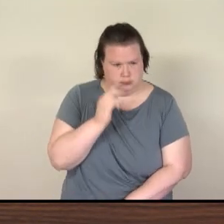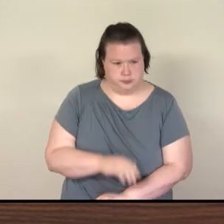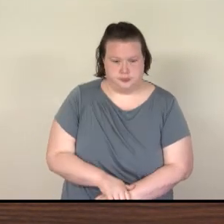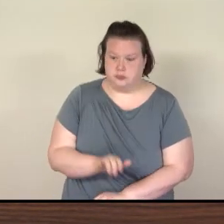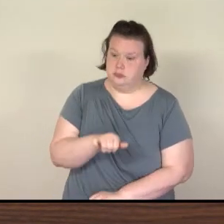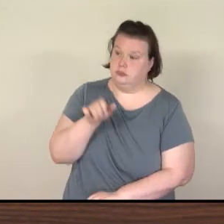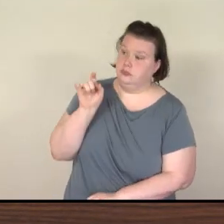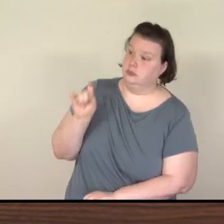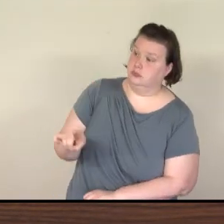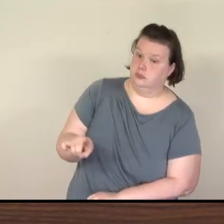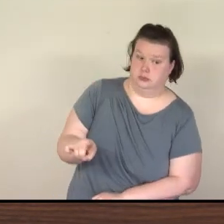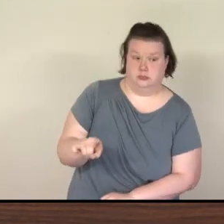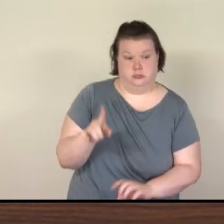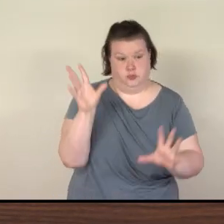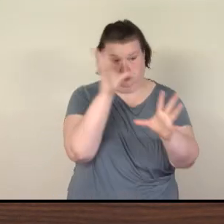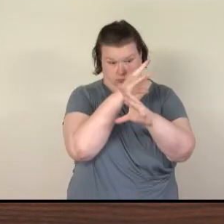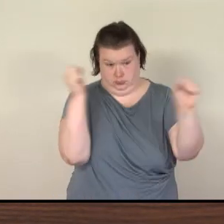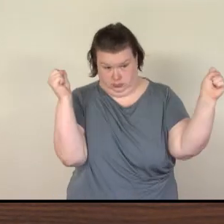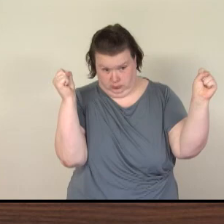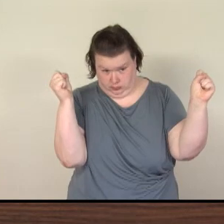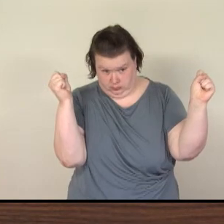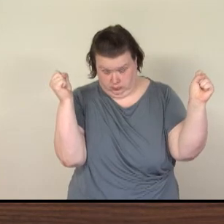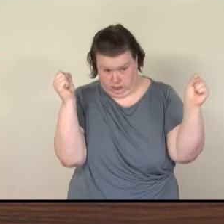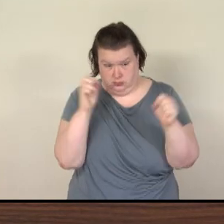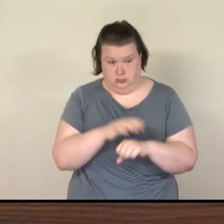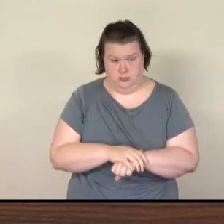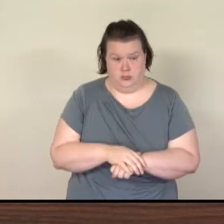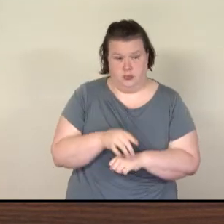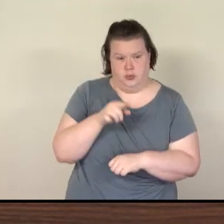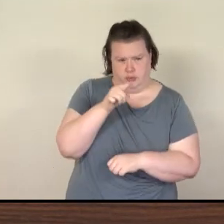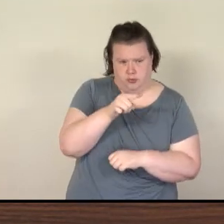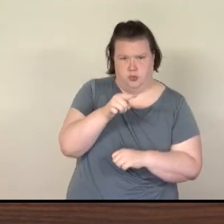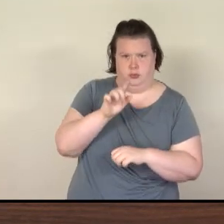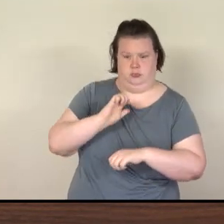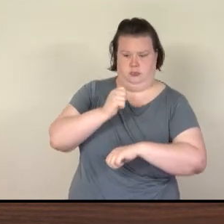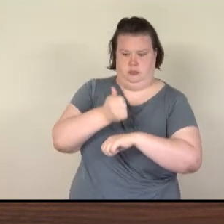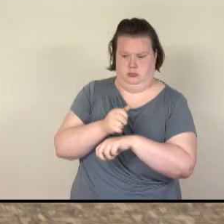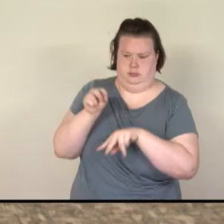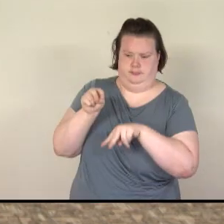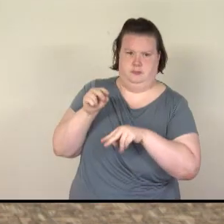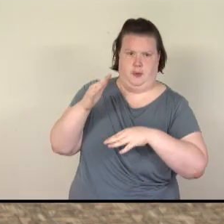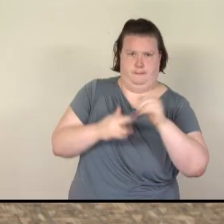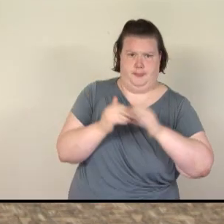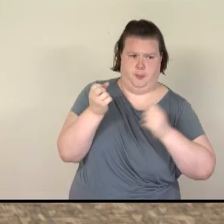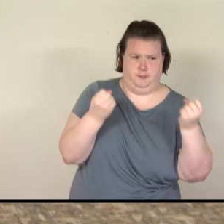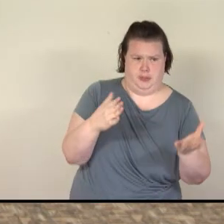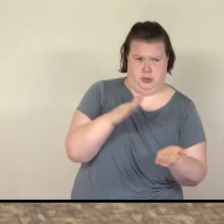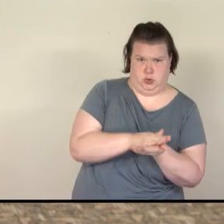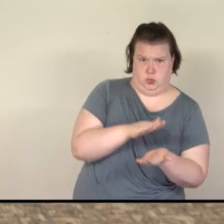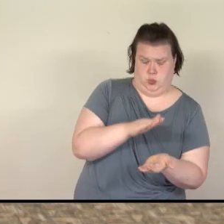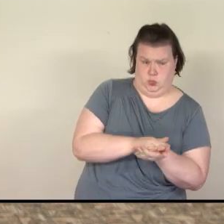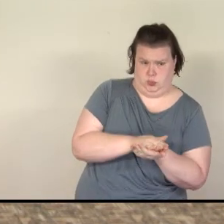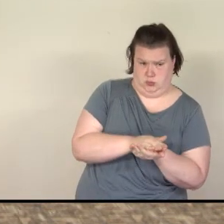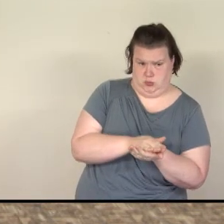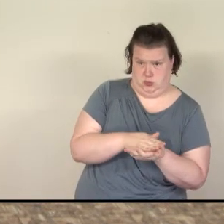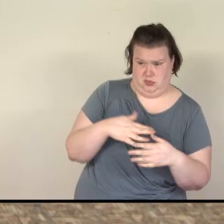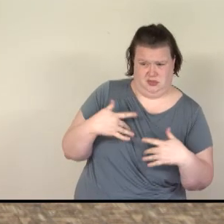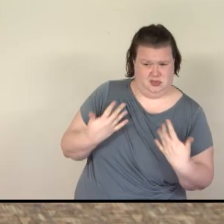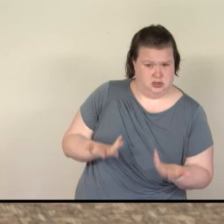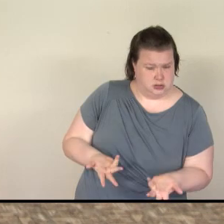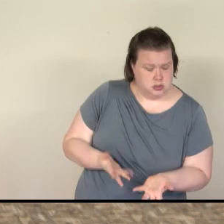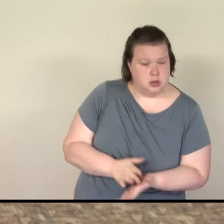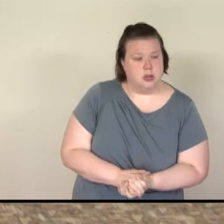Another question. Yes. For Dr. Kincannon. Nope. How many, you've built lots of schools. Is this,